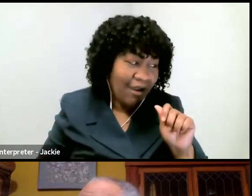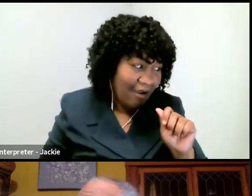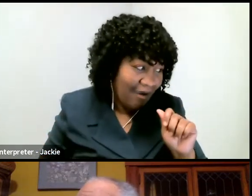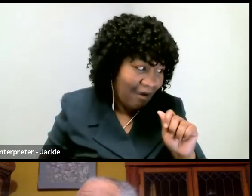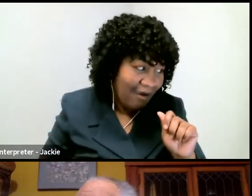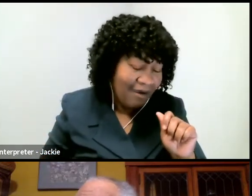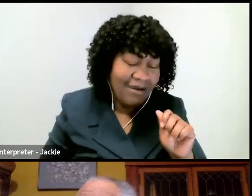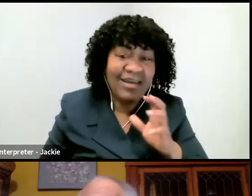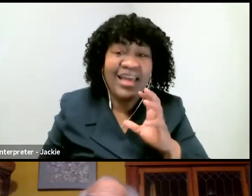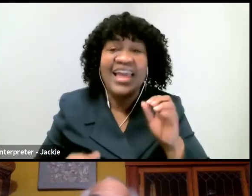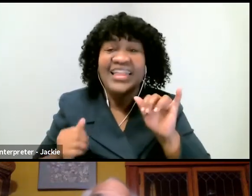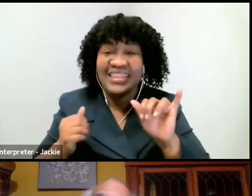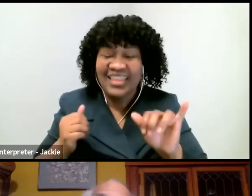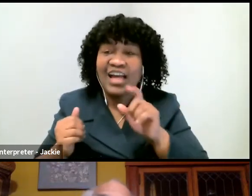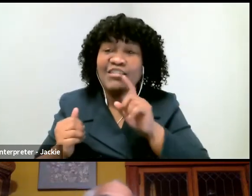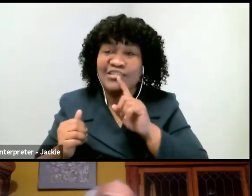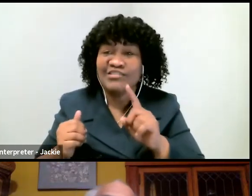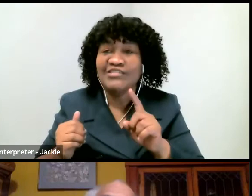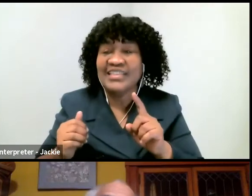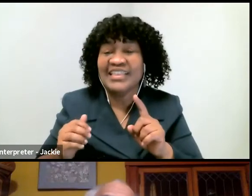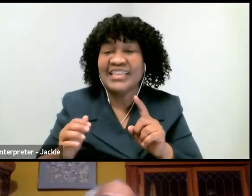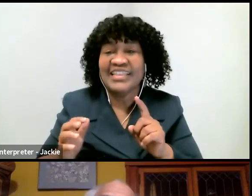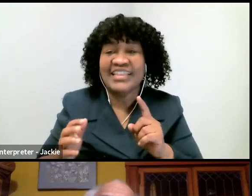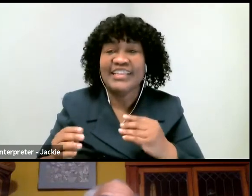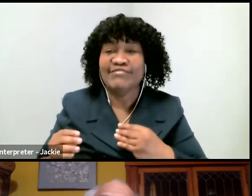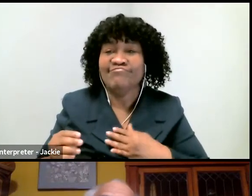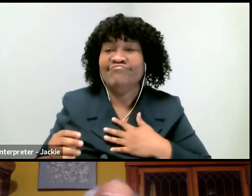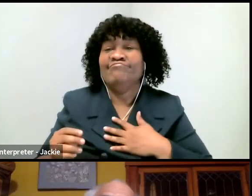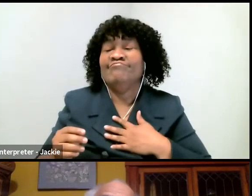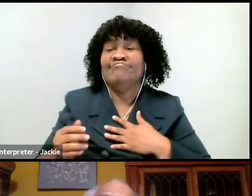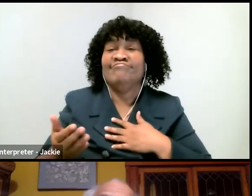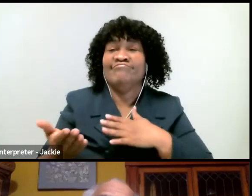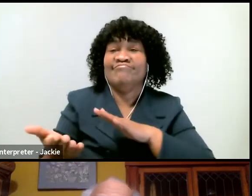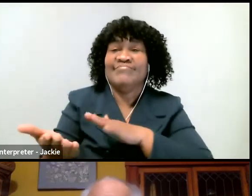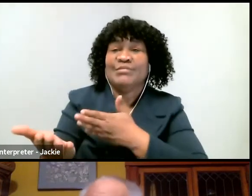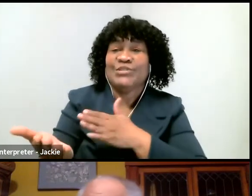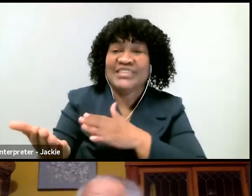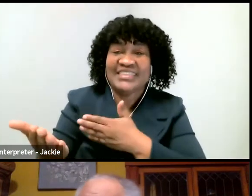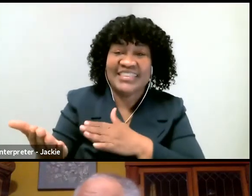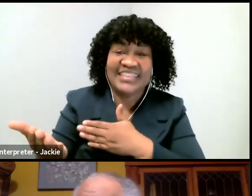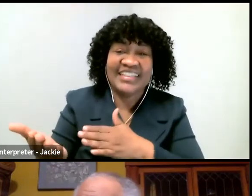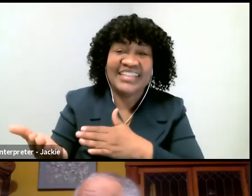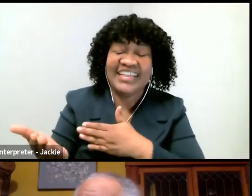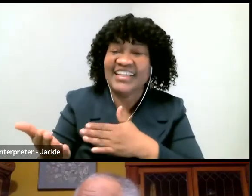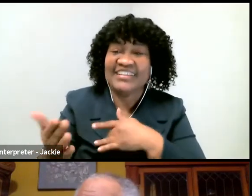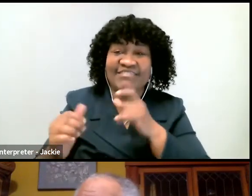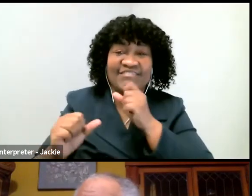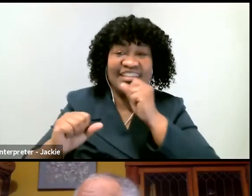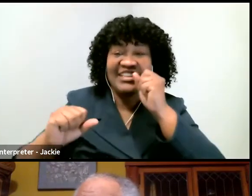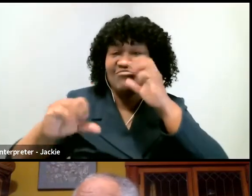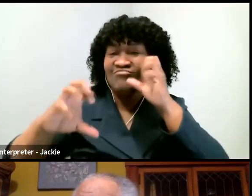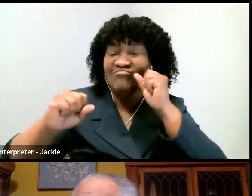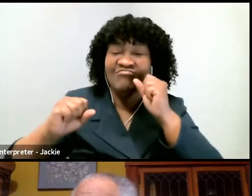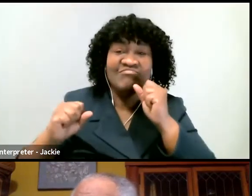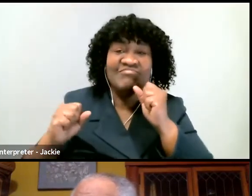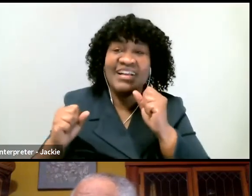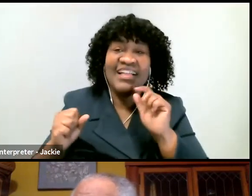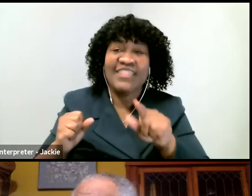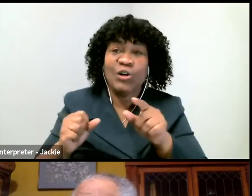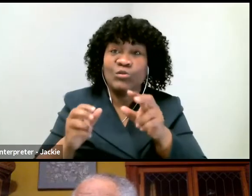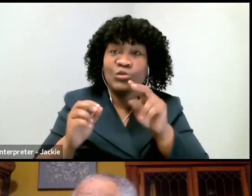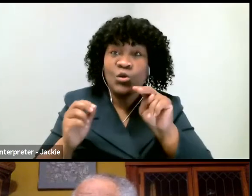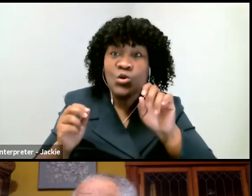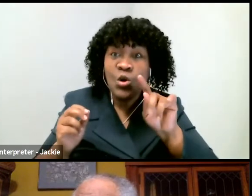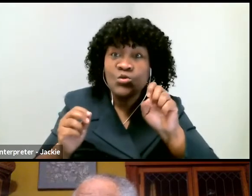And I was, the music and, you know, blew me away. The liner notes blew me away. And